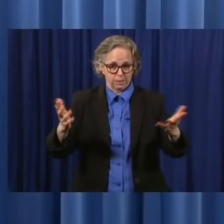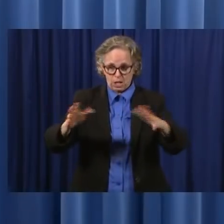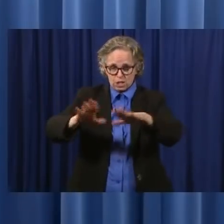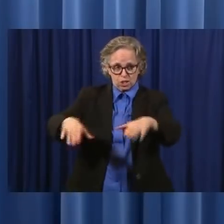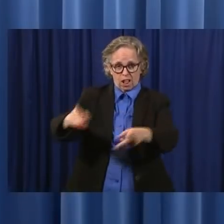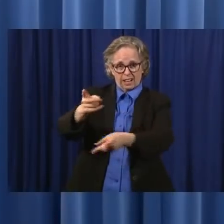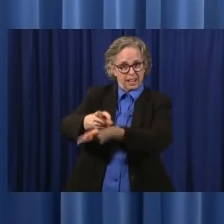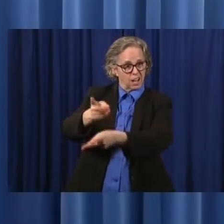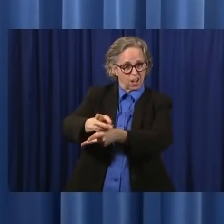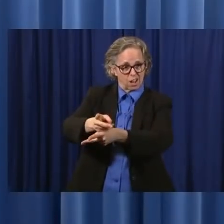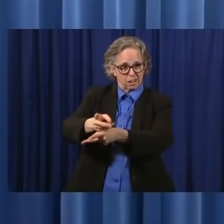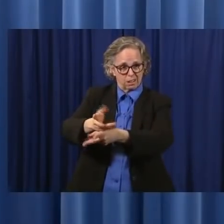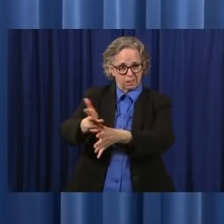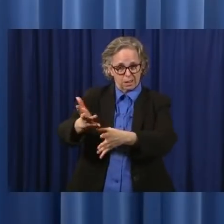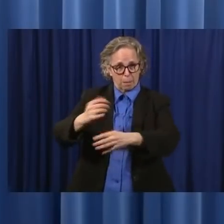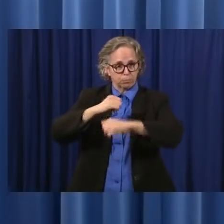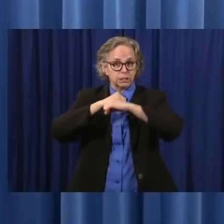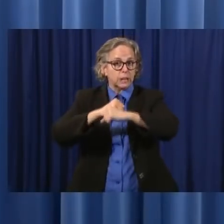all the families.